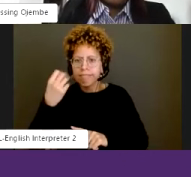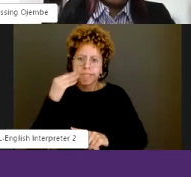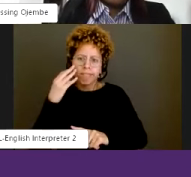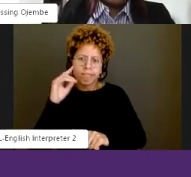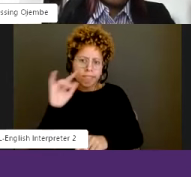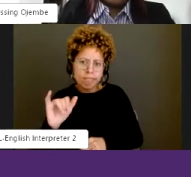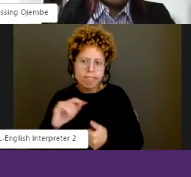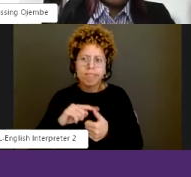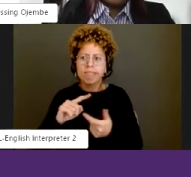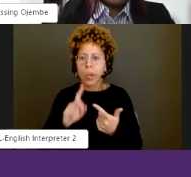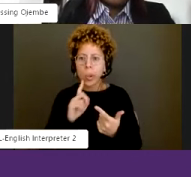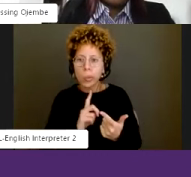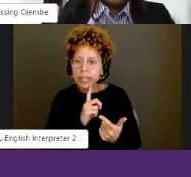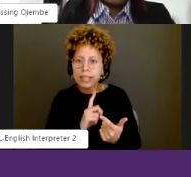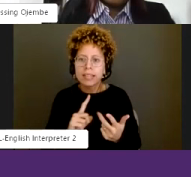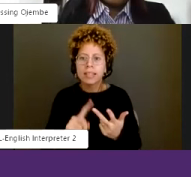loneliness,